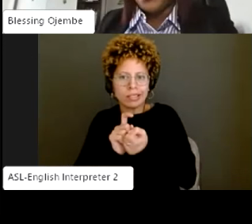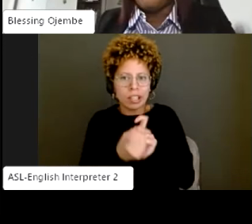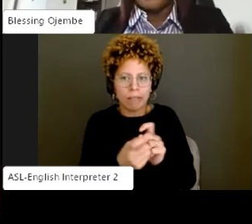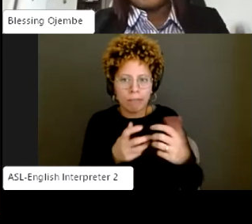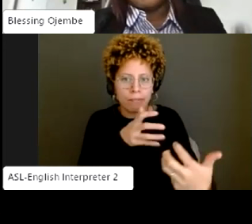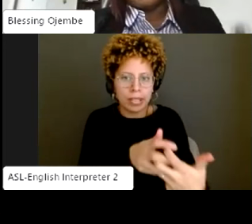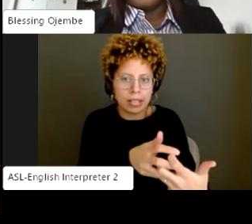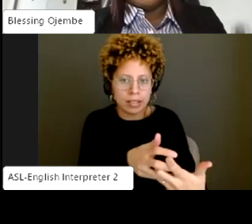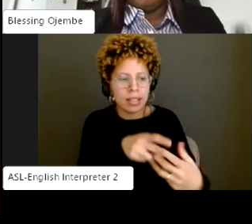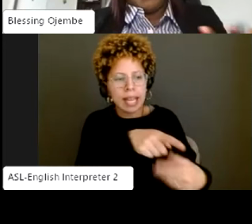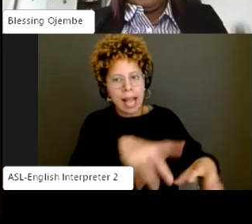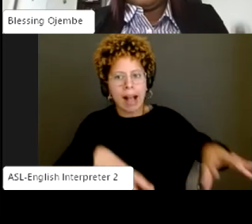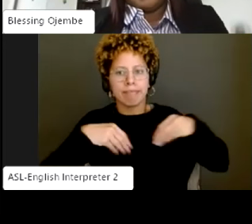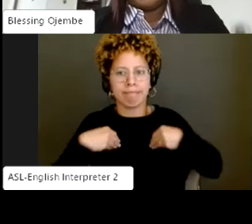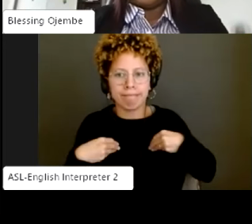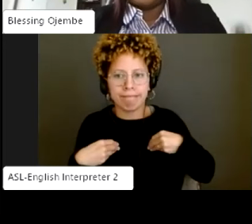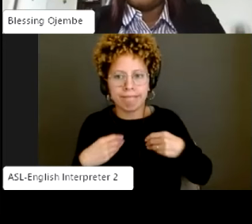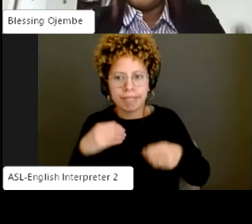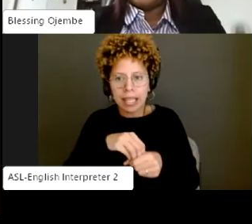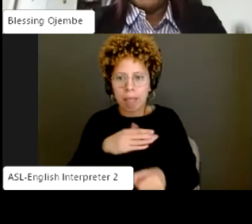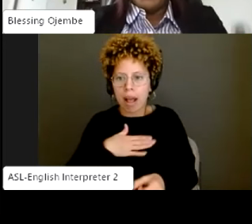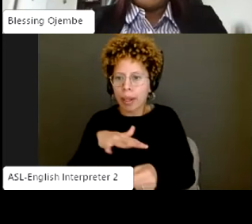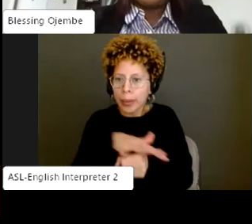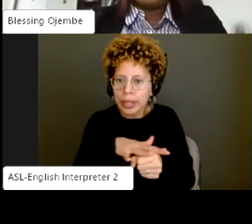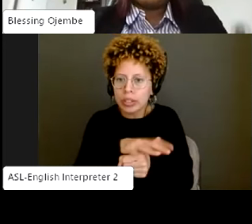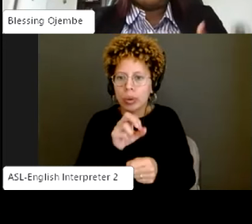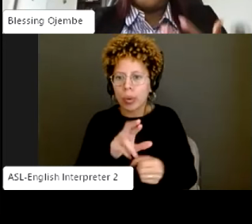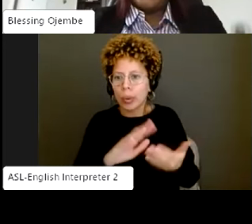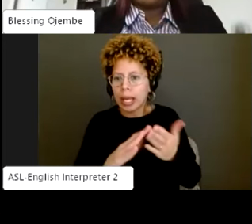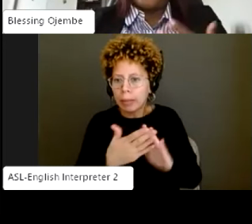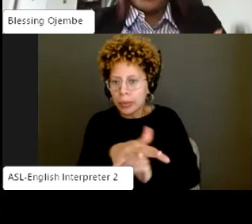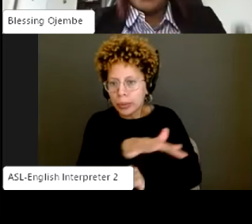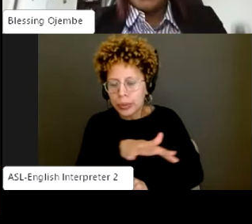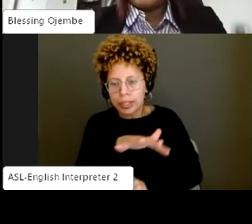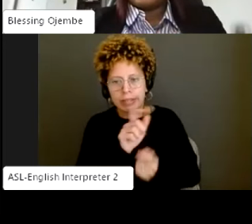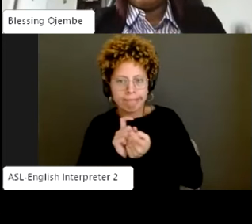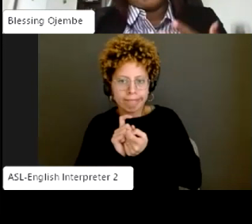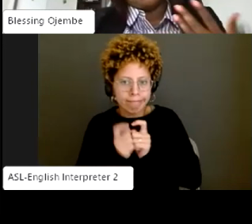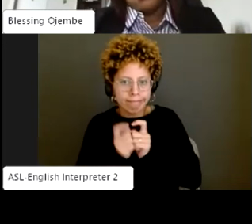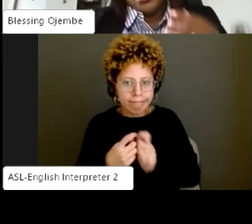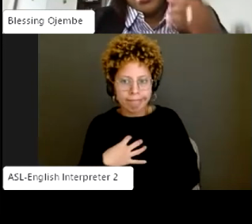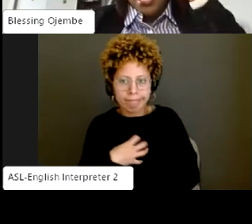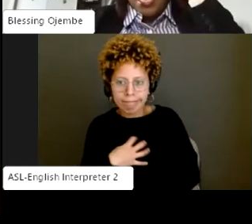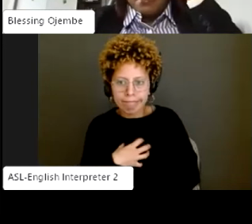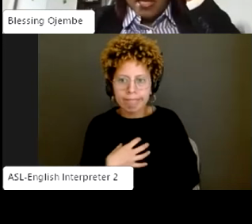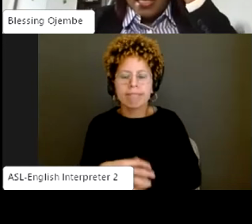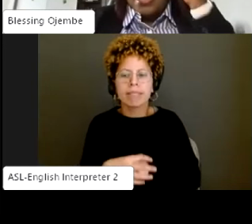predominantly more acceptable within a particular location or community. And these points or highlights are